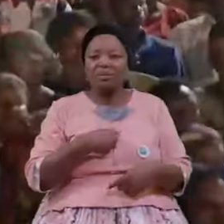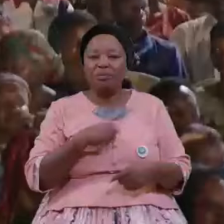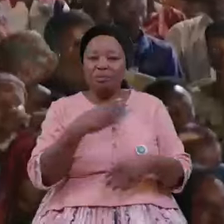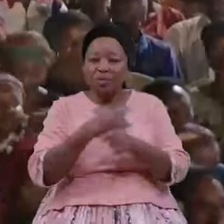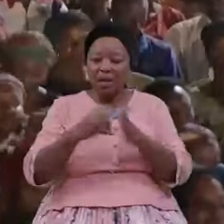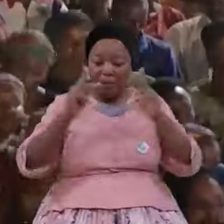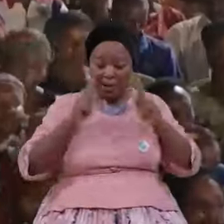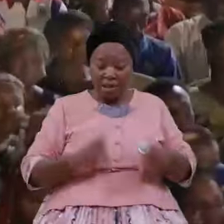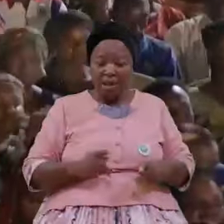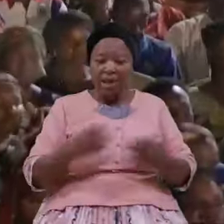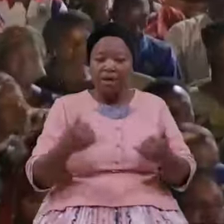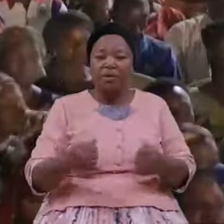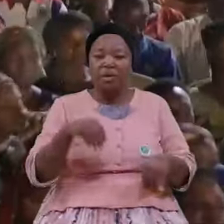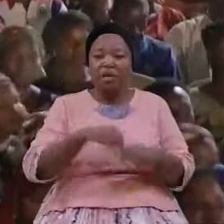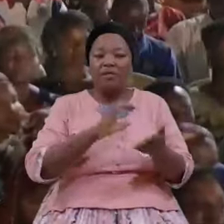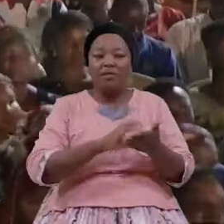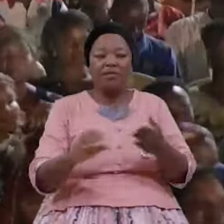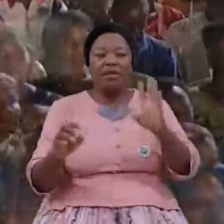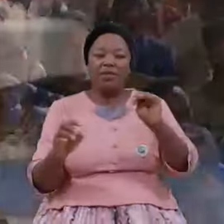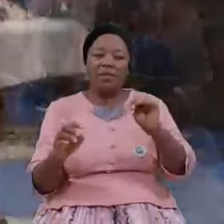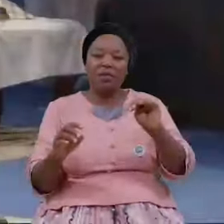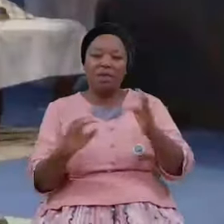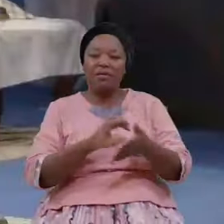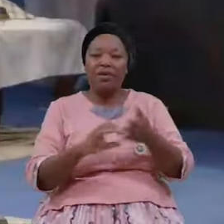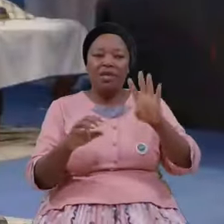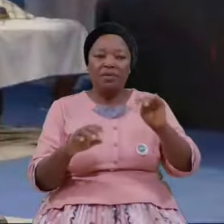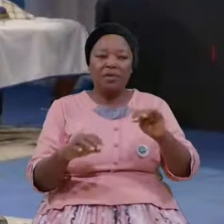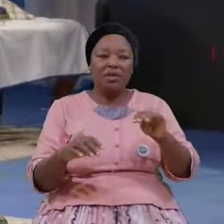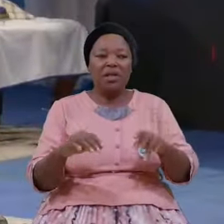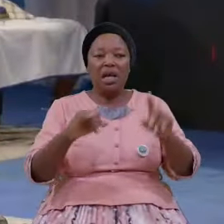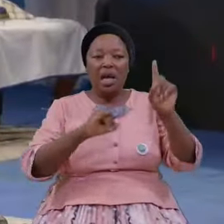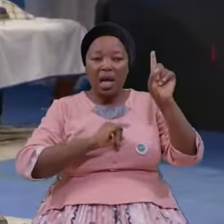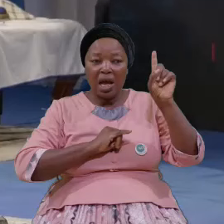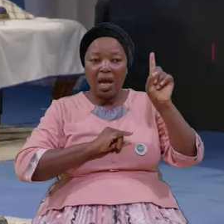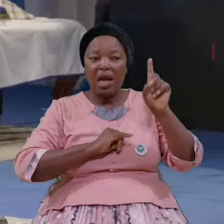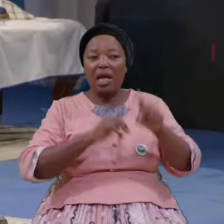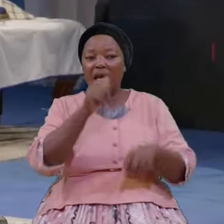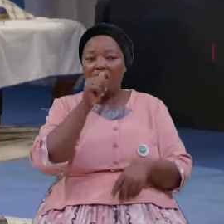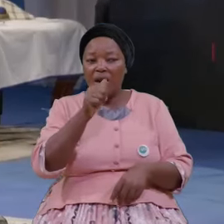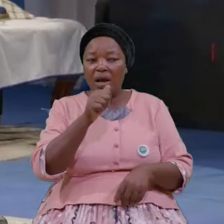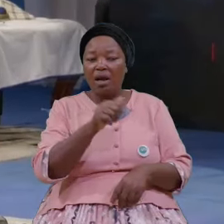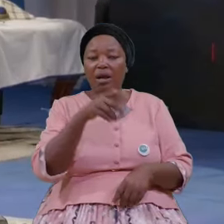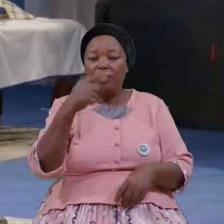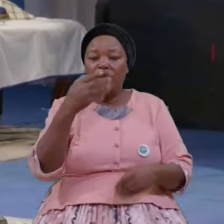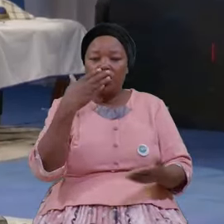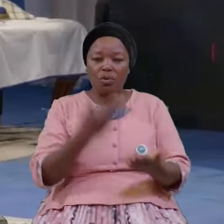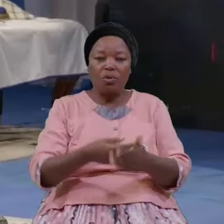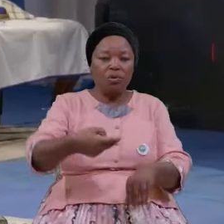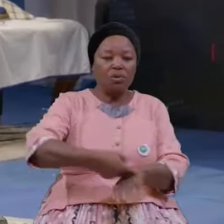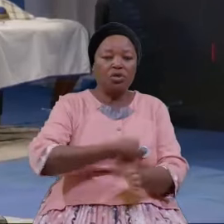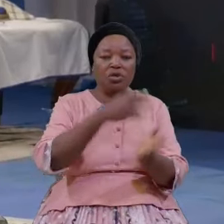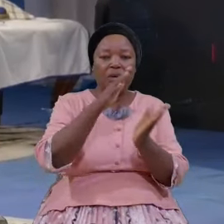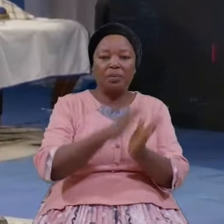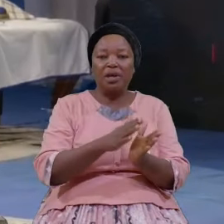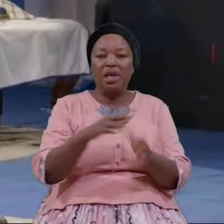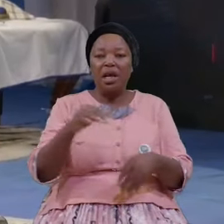verse 14. It says that again, I am the good shepherd. I know my